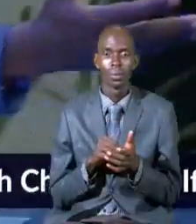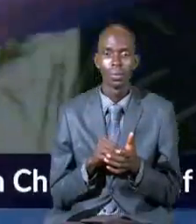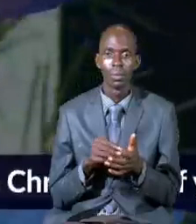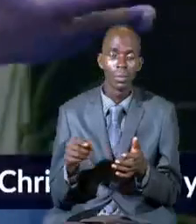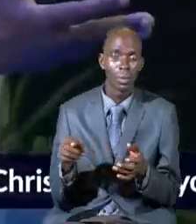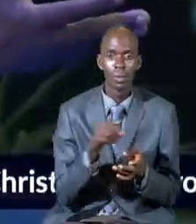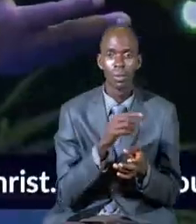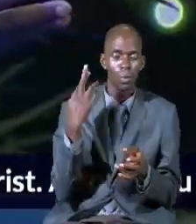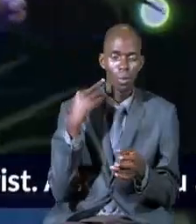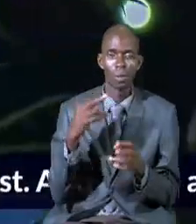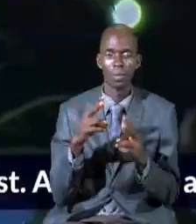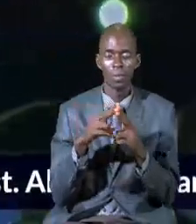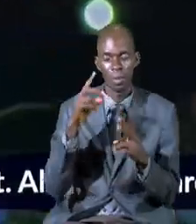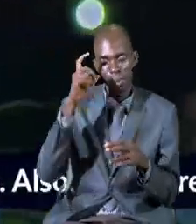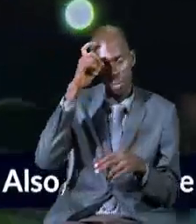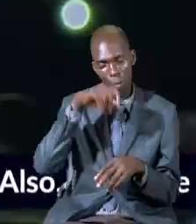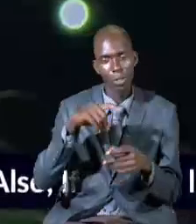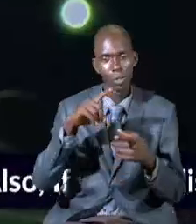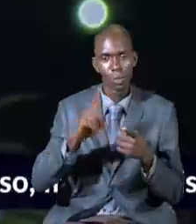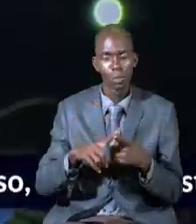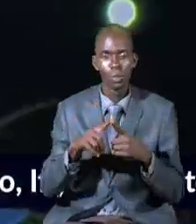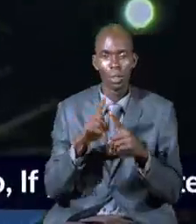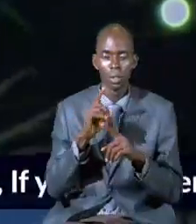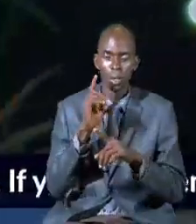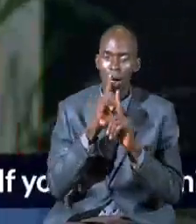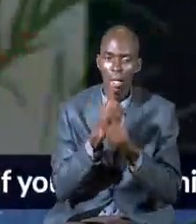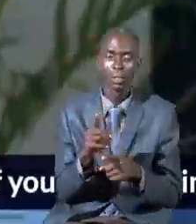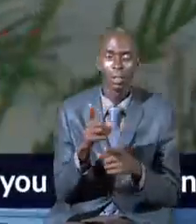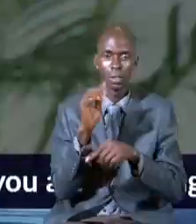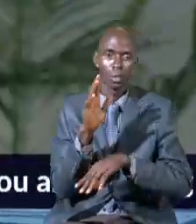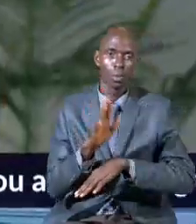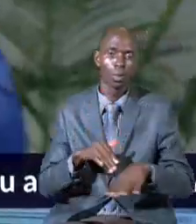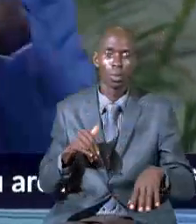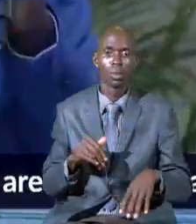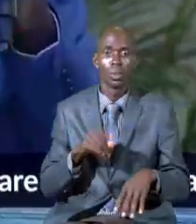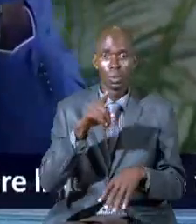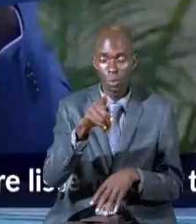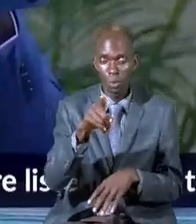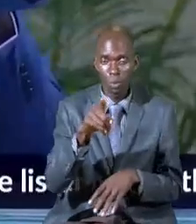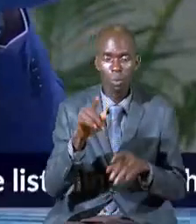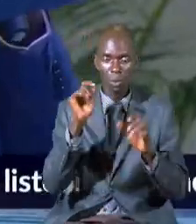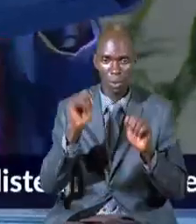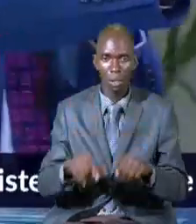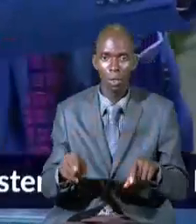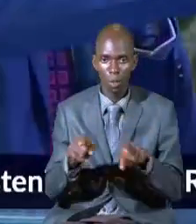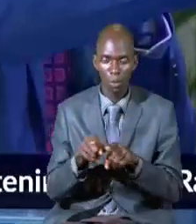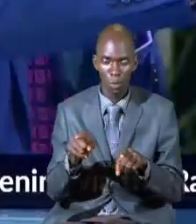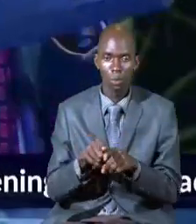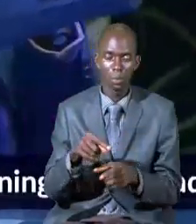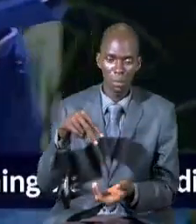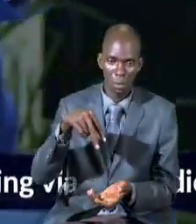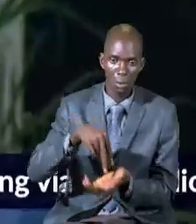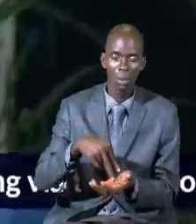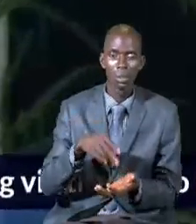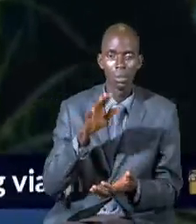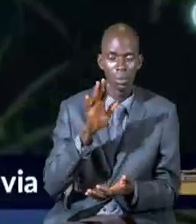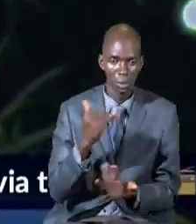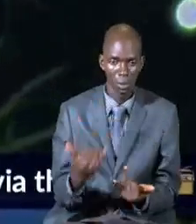respond to salvation. And if you have not done it, it's not too late. You can rise up there. The counselors are with you. They will